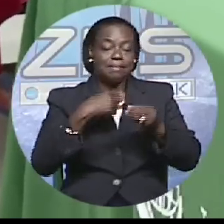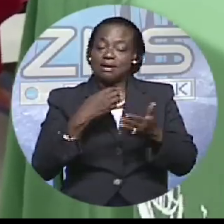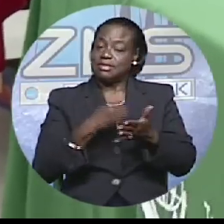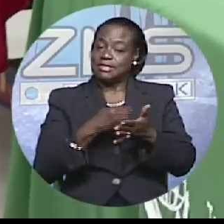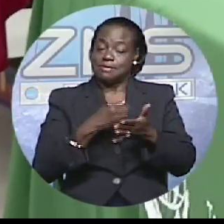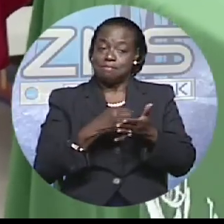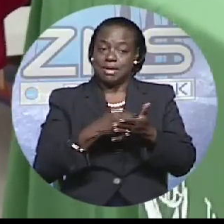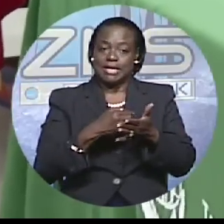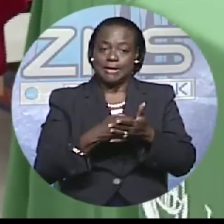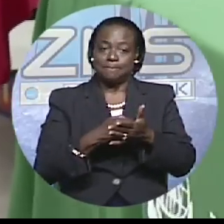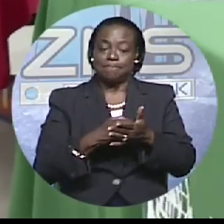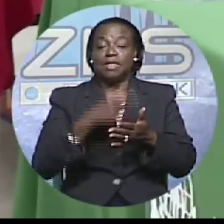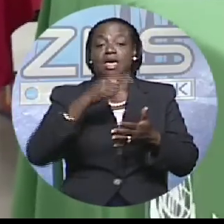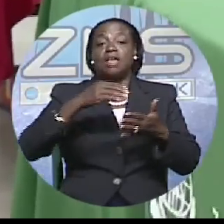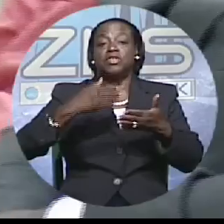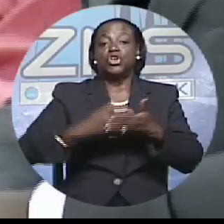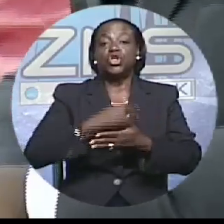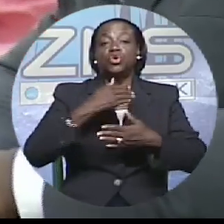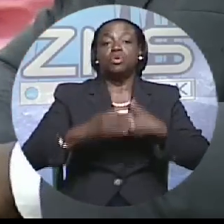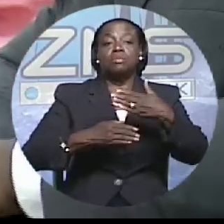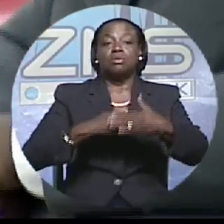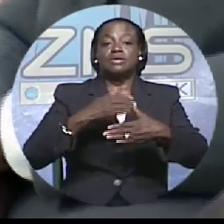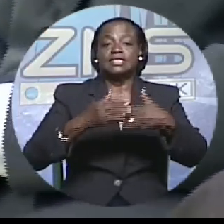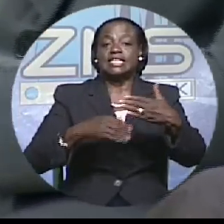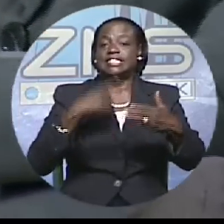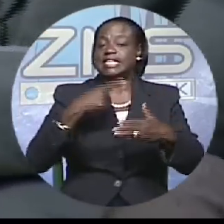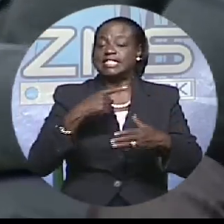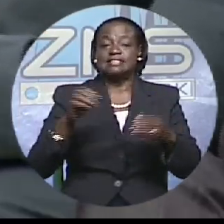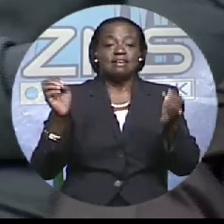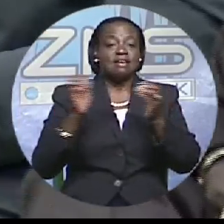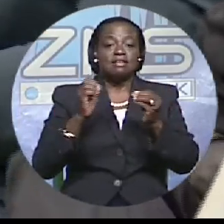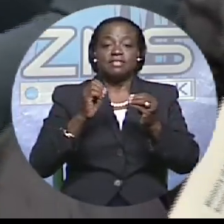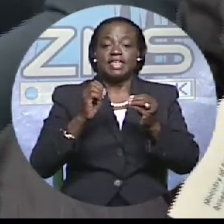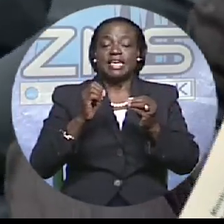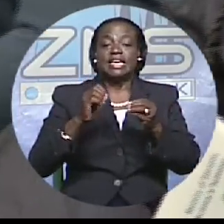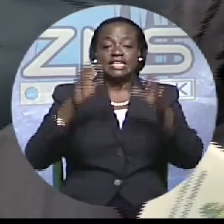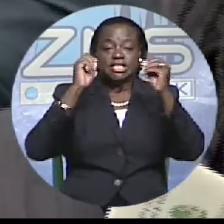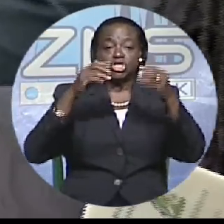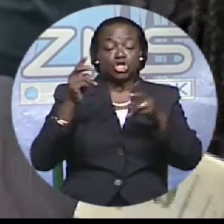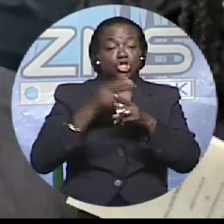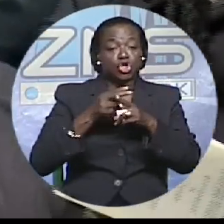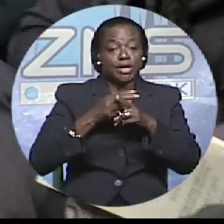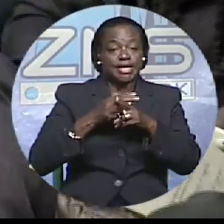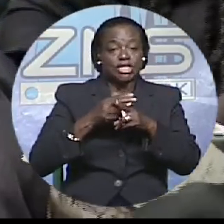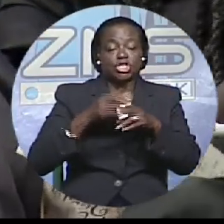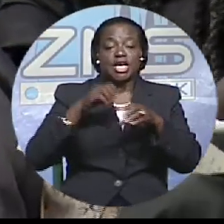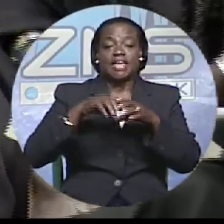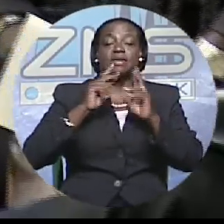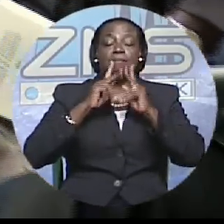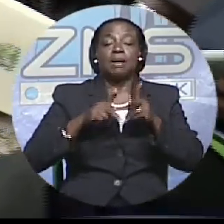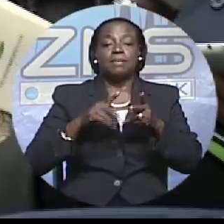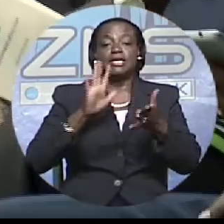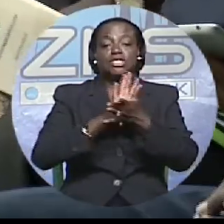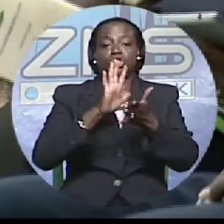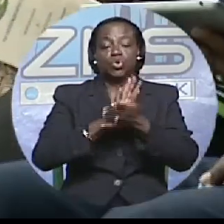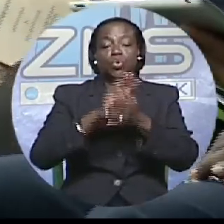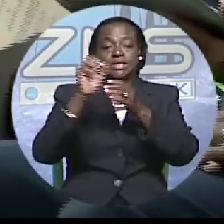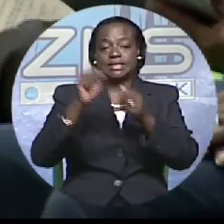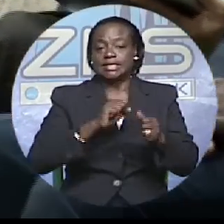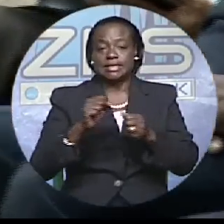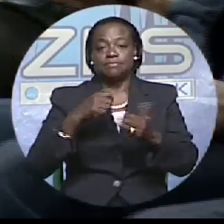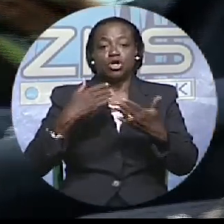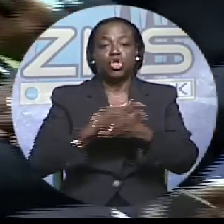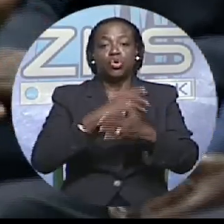vetting process, education officials say there are no known teacher shortages in the public school system. Meanwhile, the new school term begins on